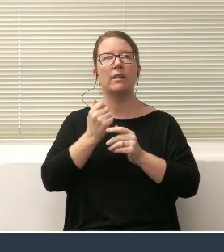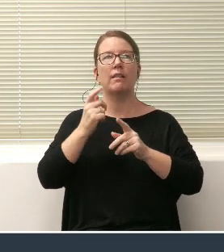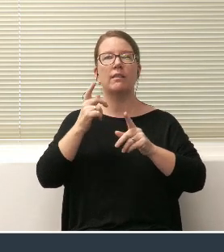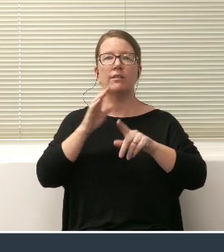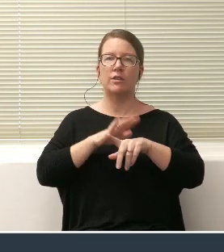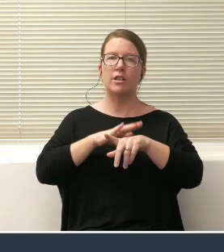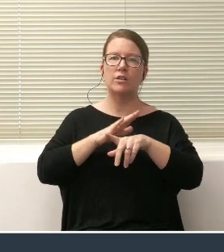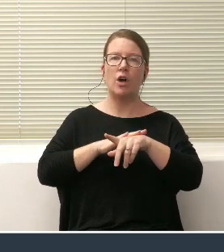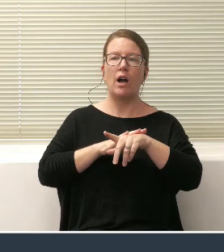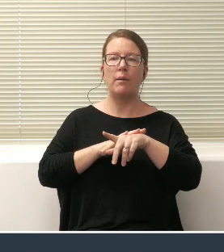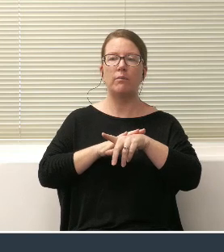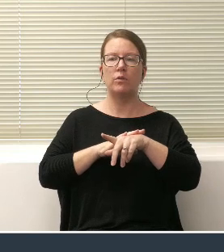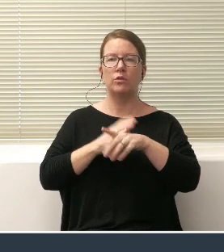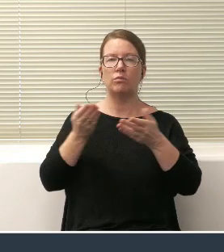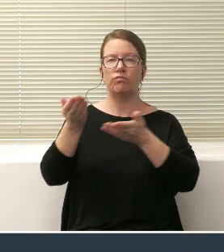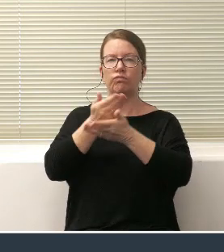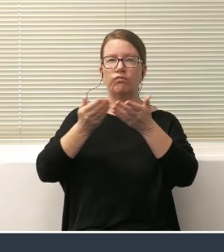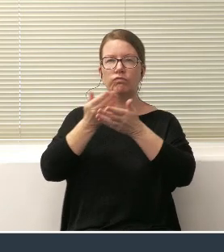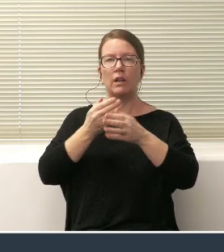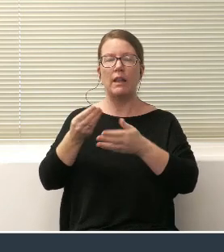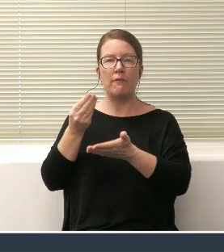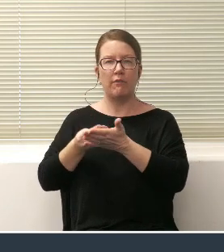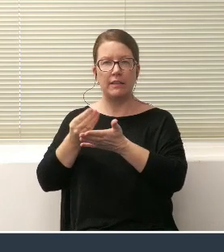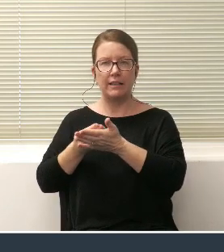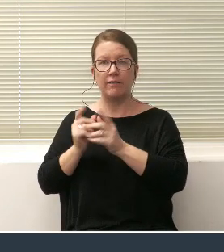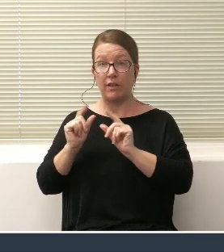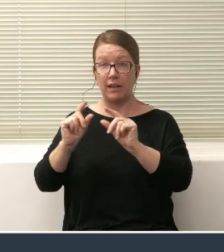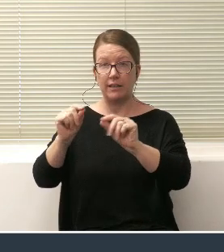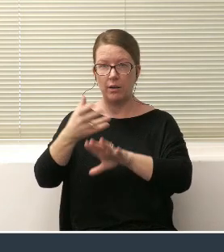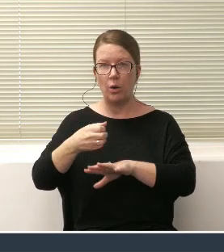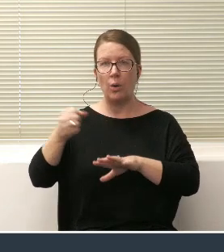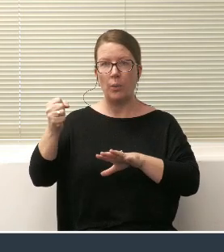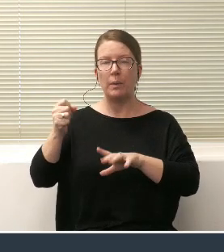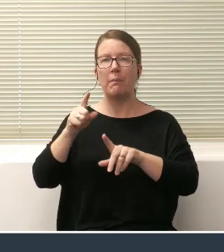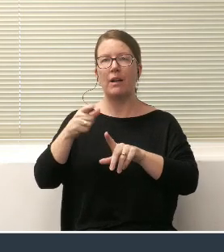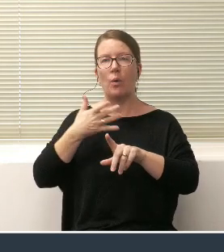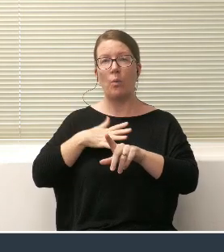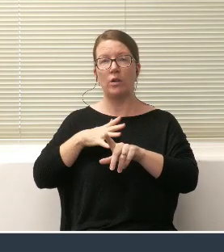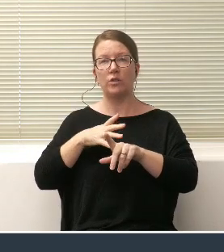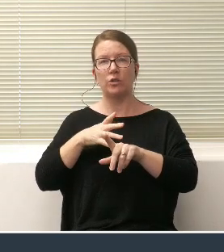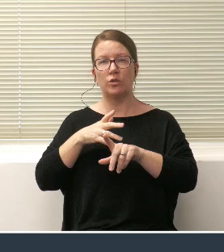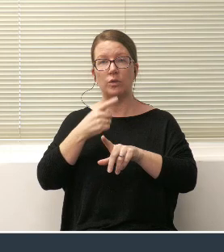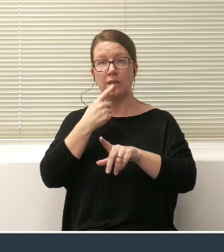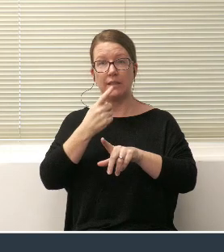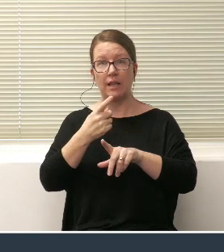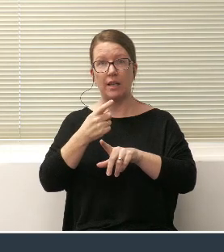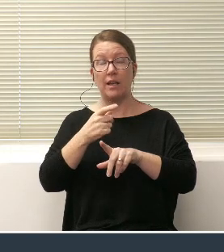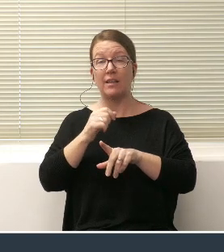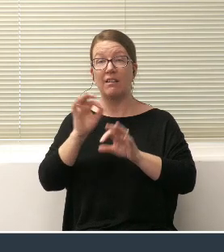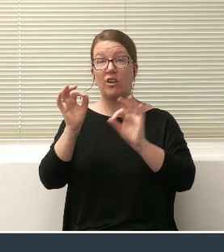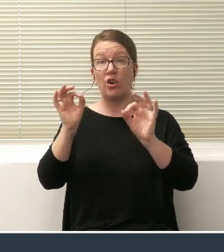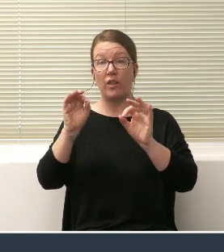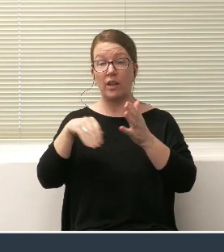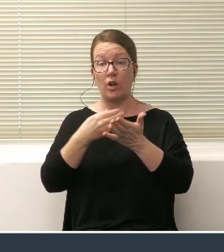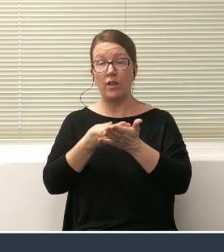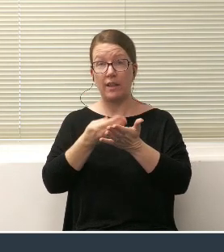forth is later on in the proceedings here today. However, just you did itemise some things. I thought it would be worth noting something that's